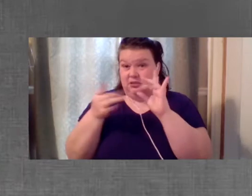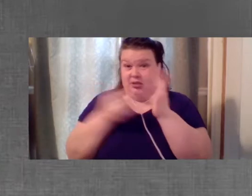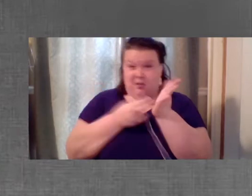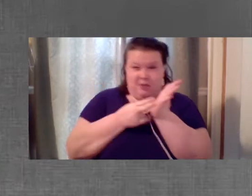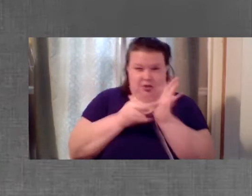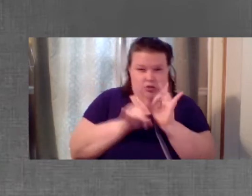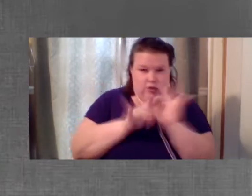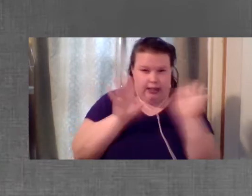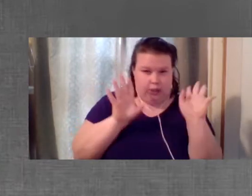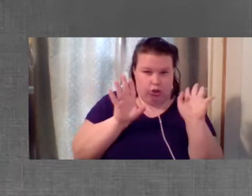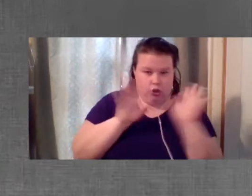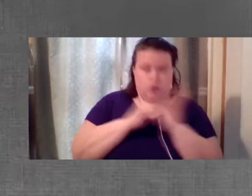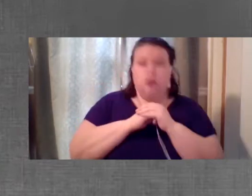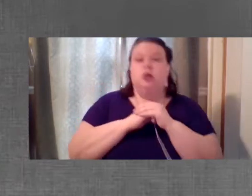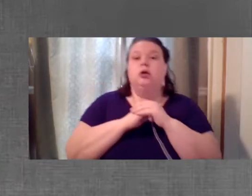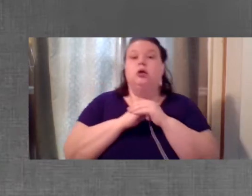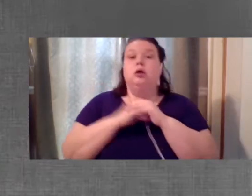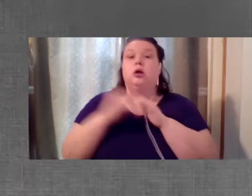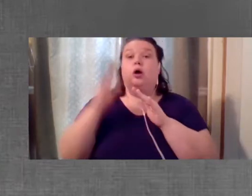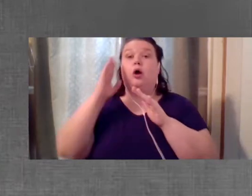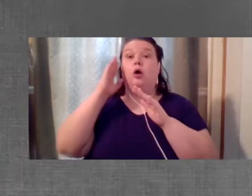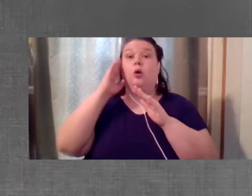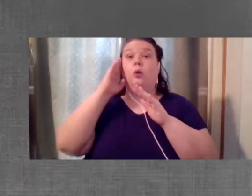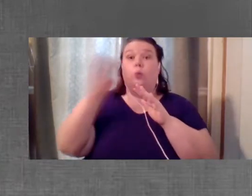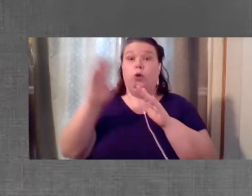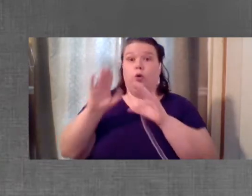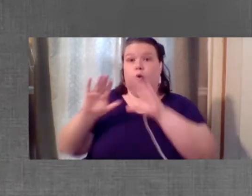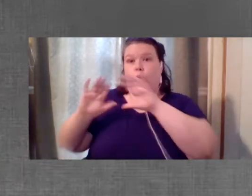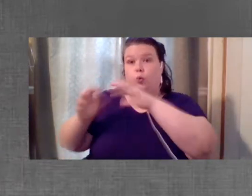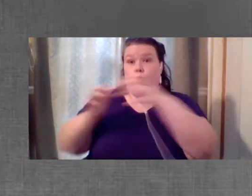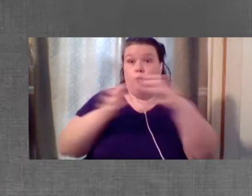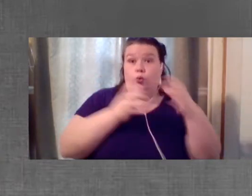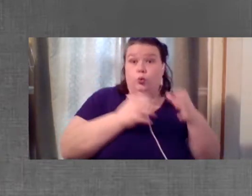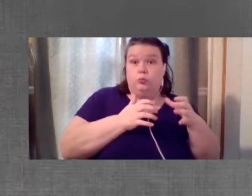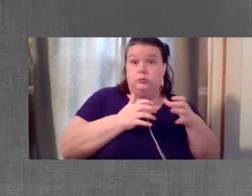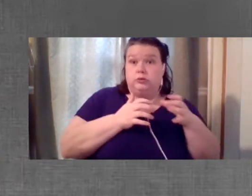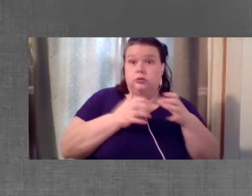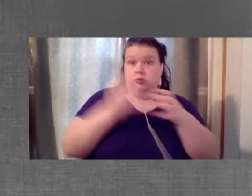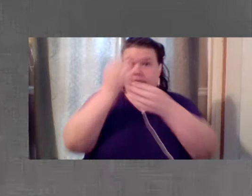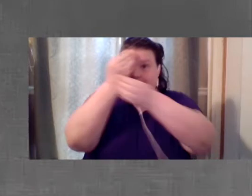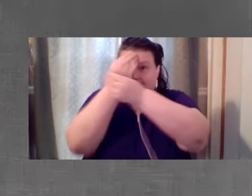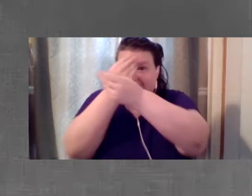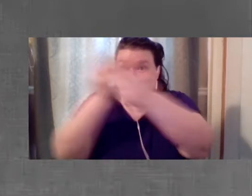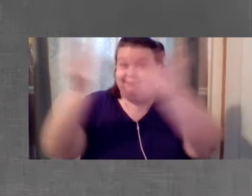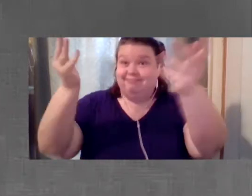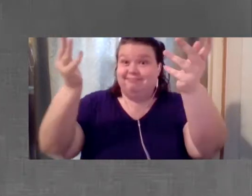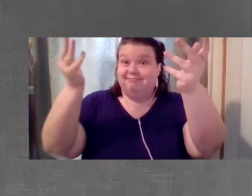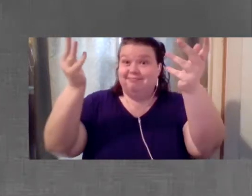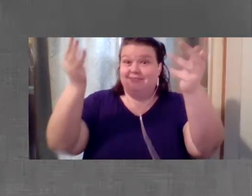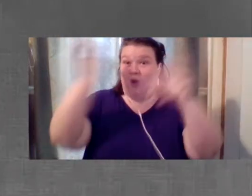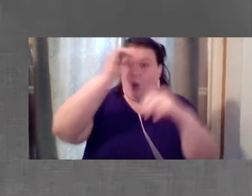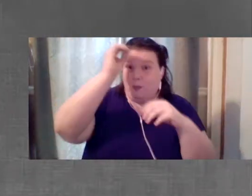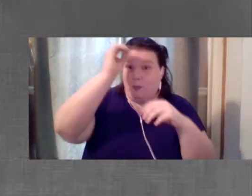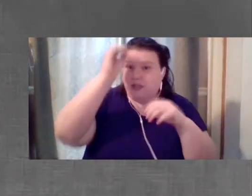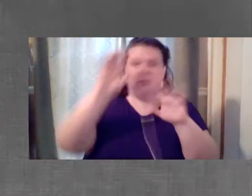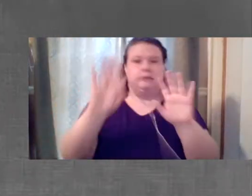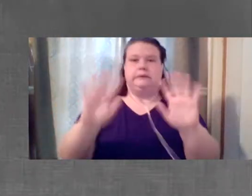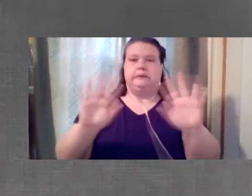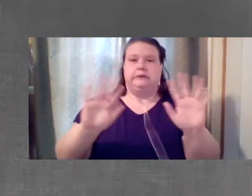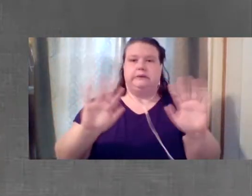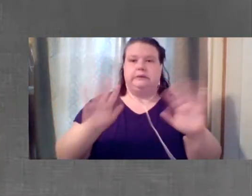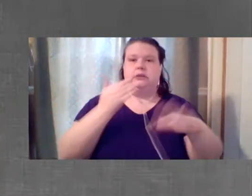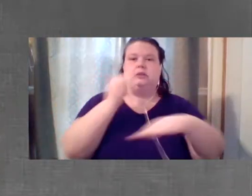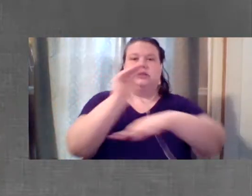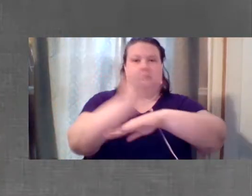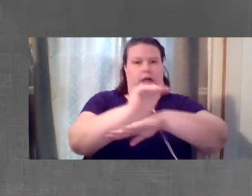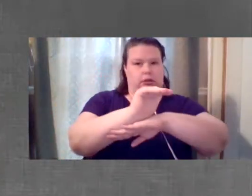to be reporting out on this. We're not going to be reporting out tonight. So we wanted to provide enough in enough time for everybody to give their feedback and